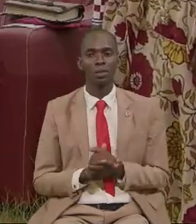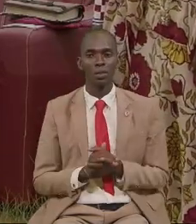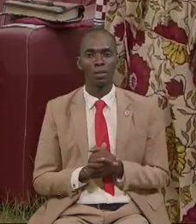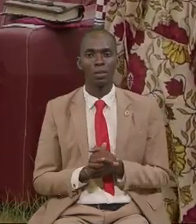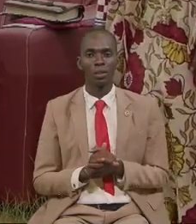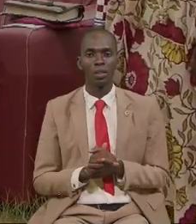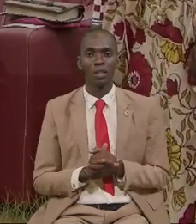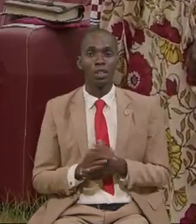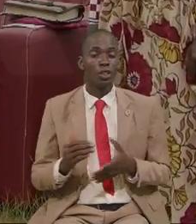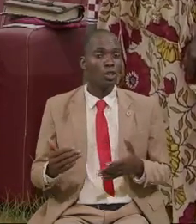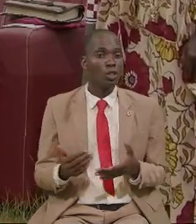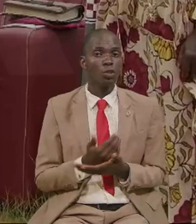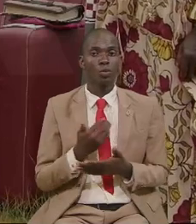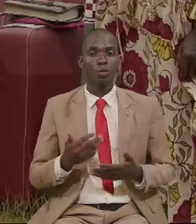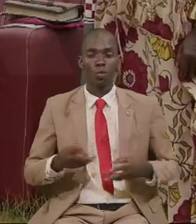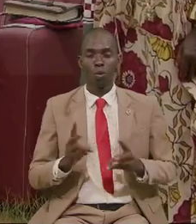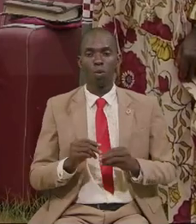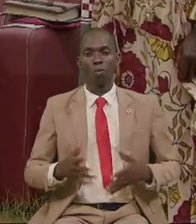New lifestyle.